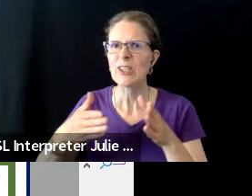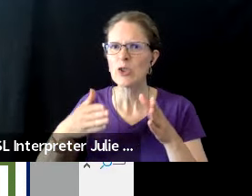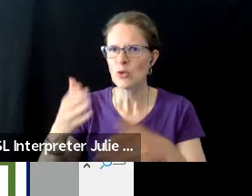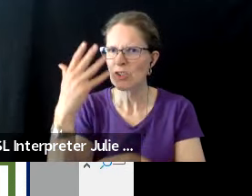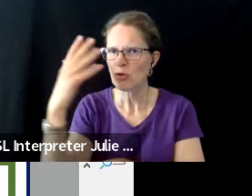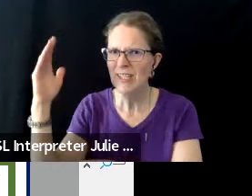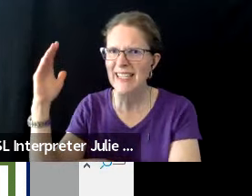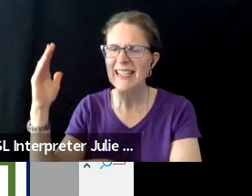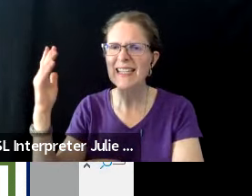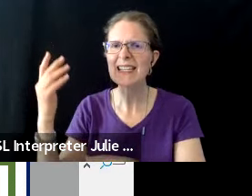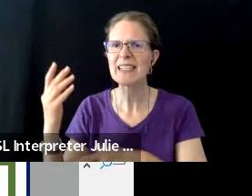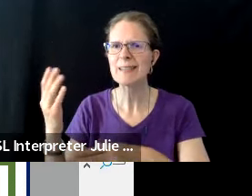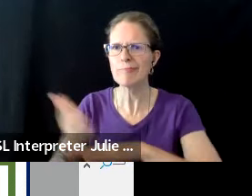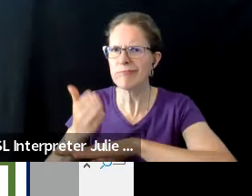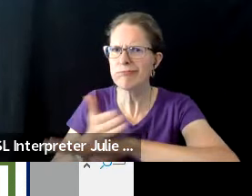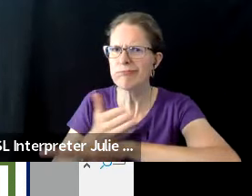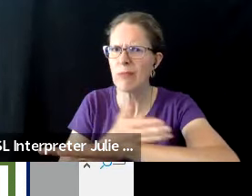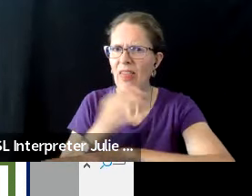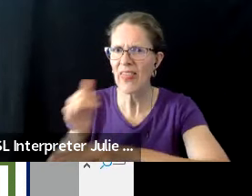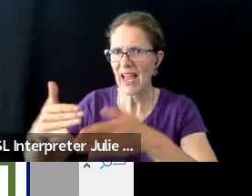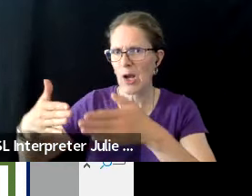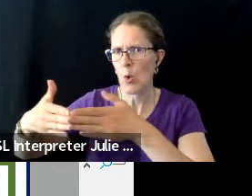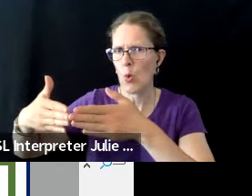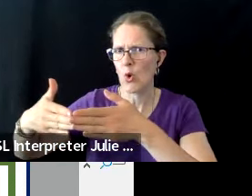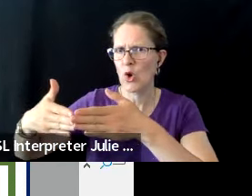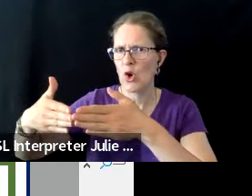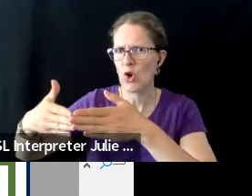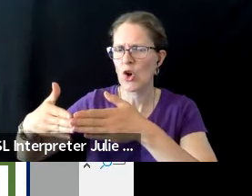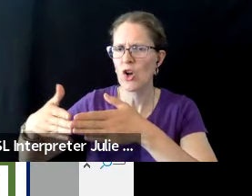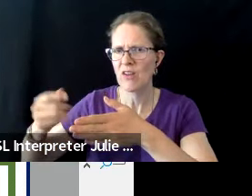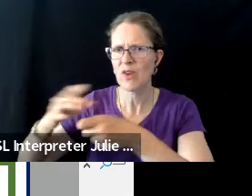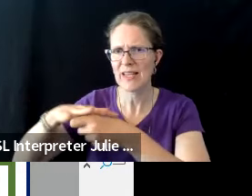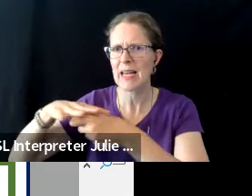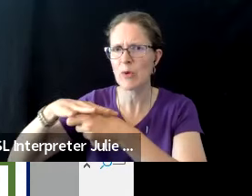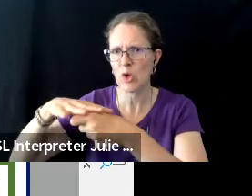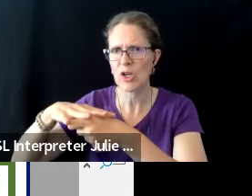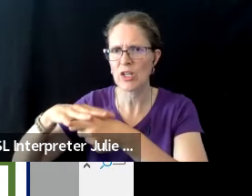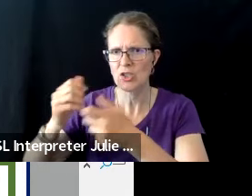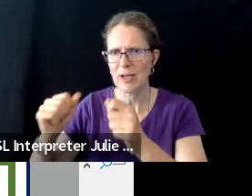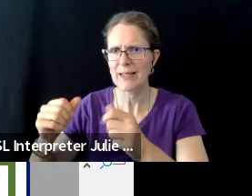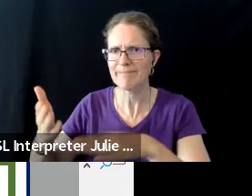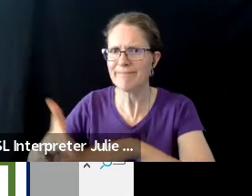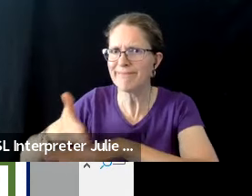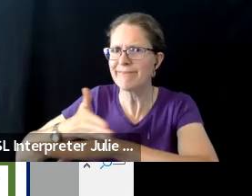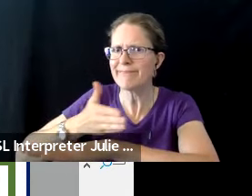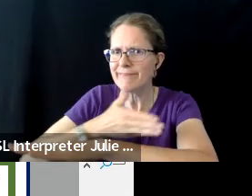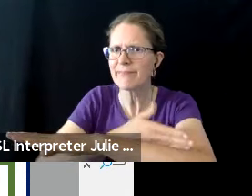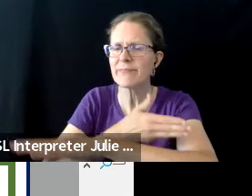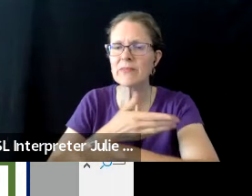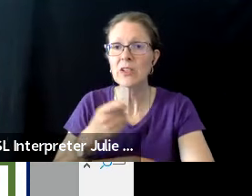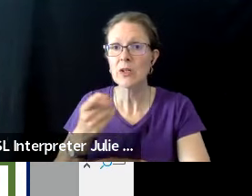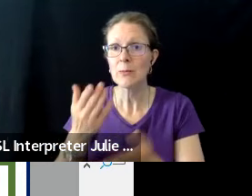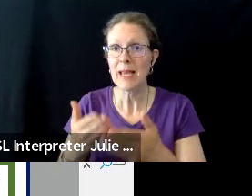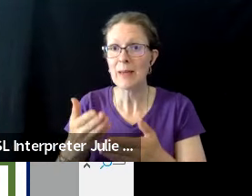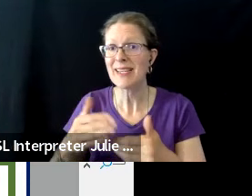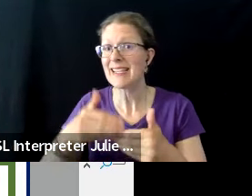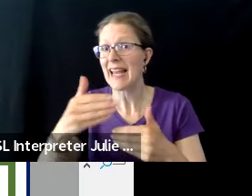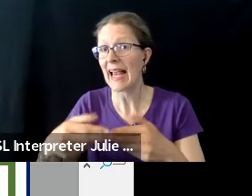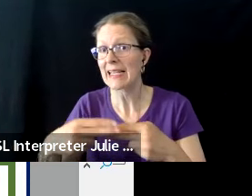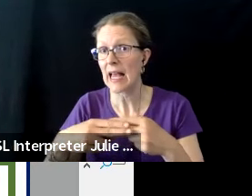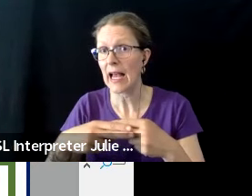trying to activate this corner of the neighborhood. So you can maybe go to the next slide and we can